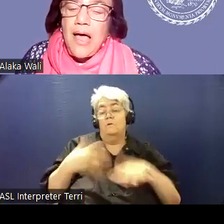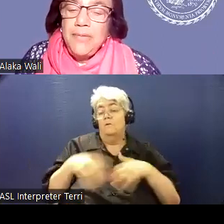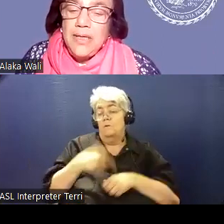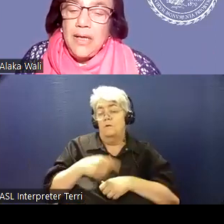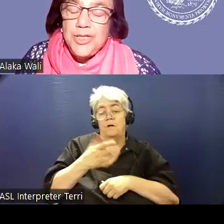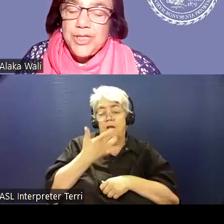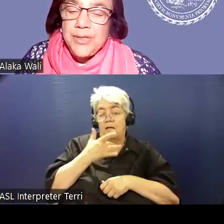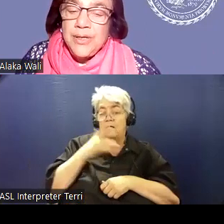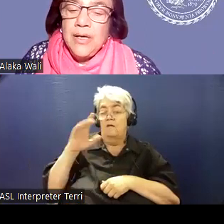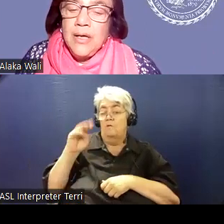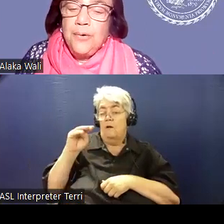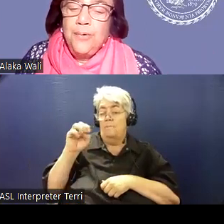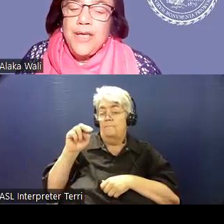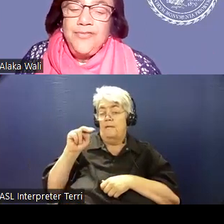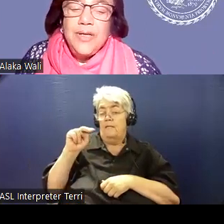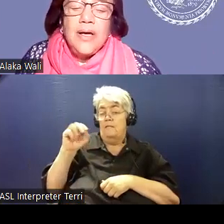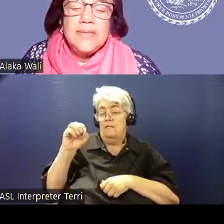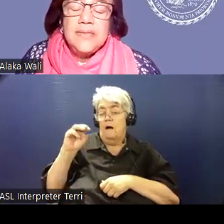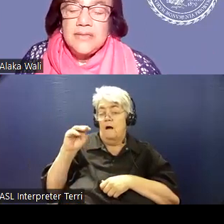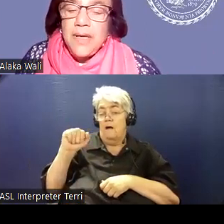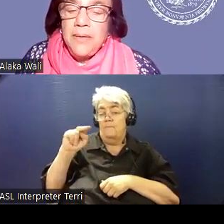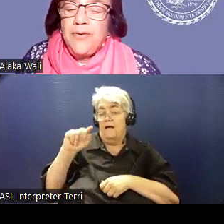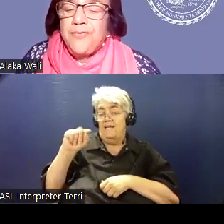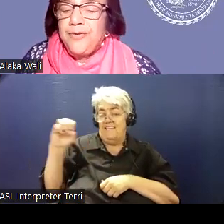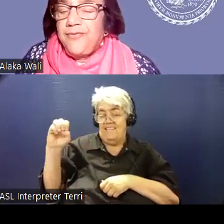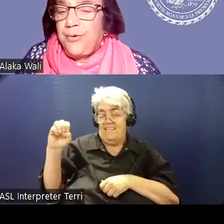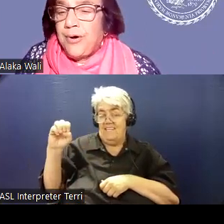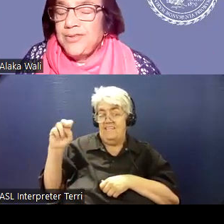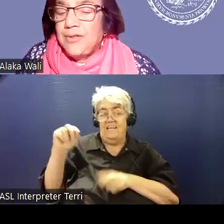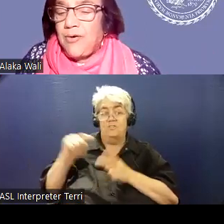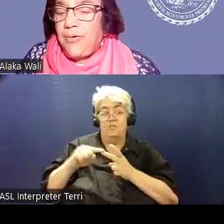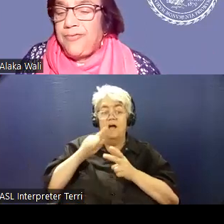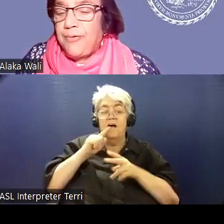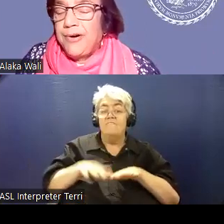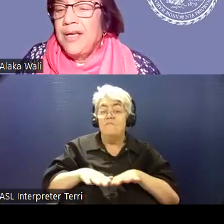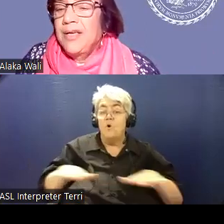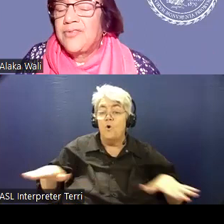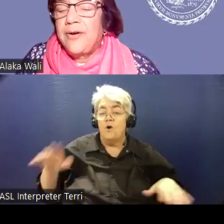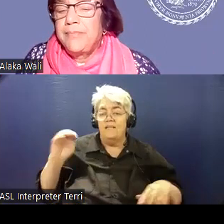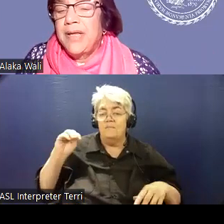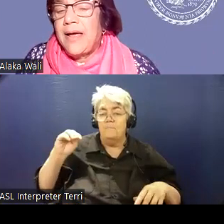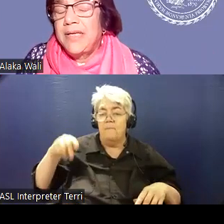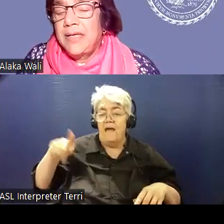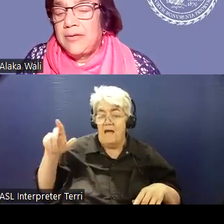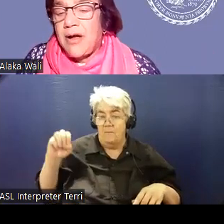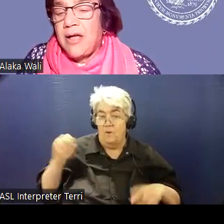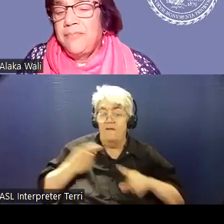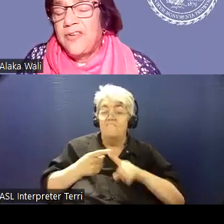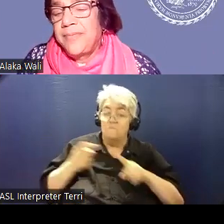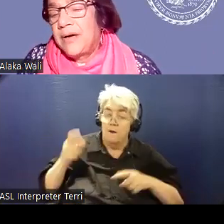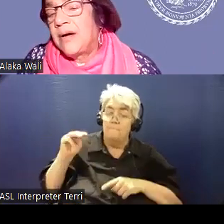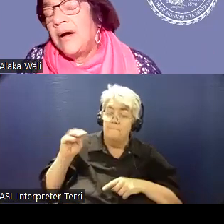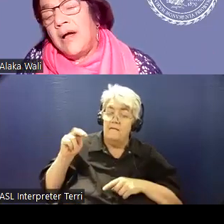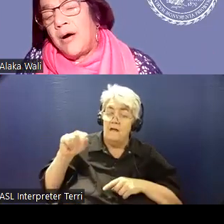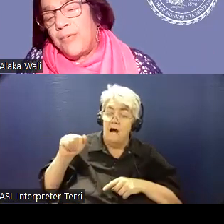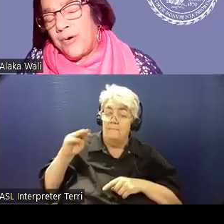the Menominee Nation who gifted us this maple for the floor. So the whole flooring is from the Menominee tribe,